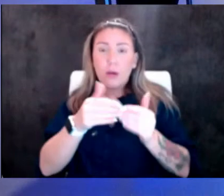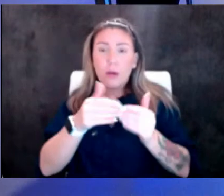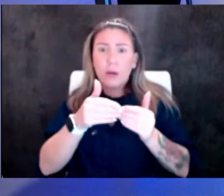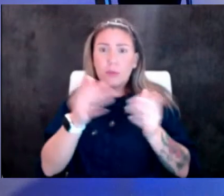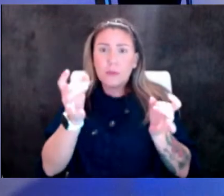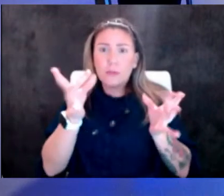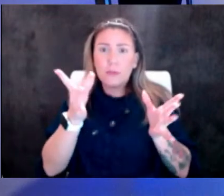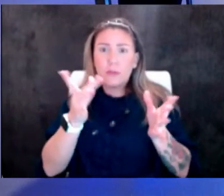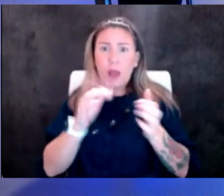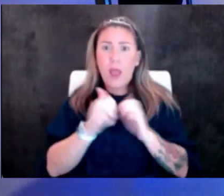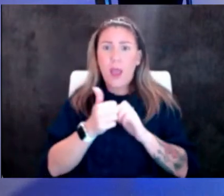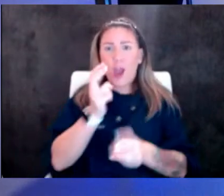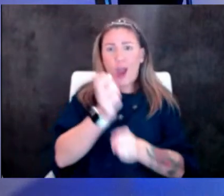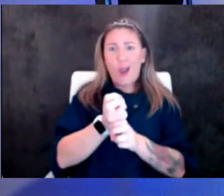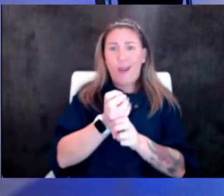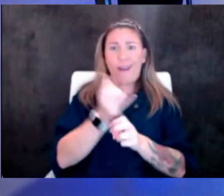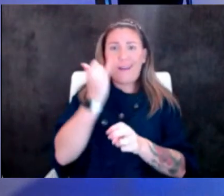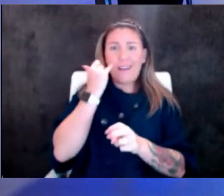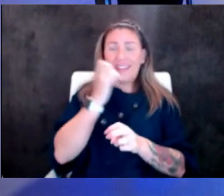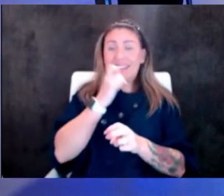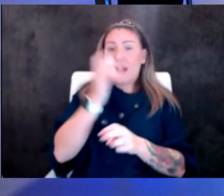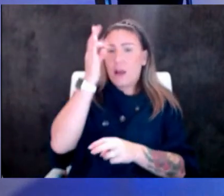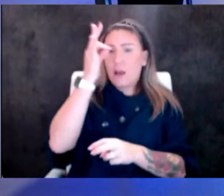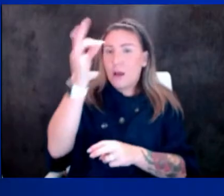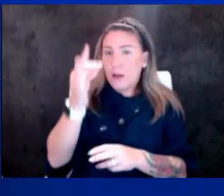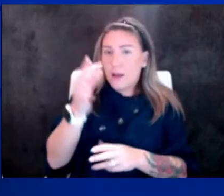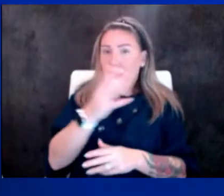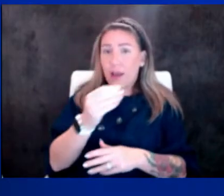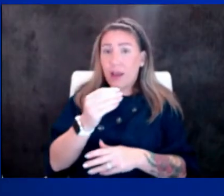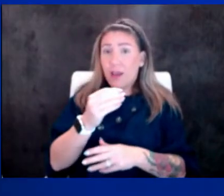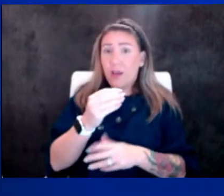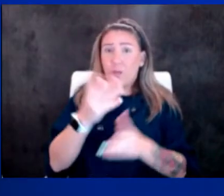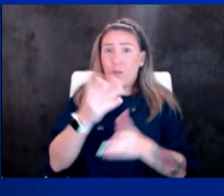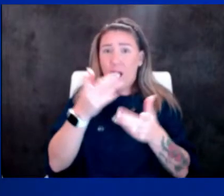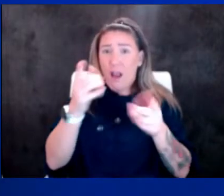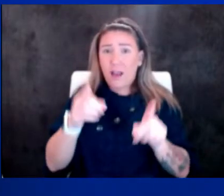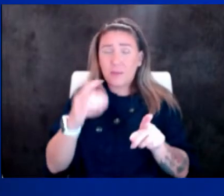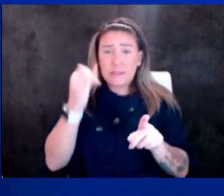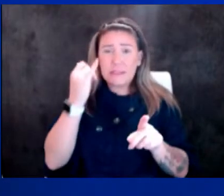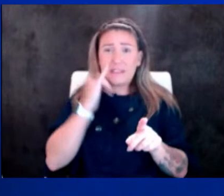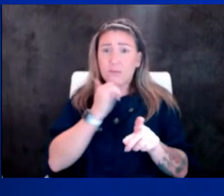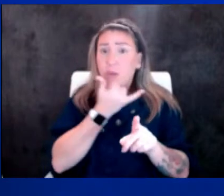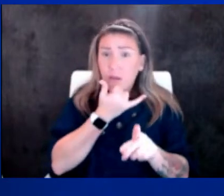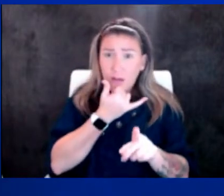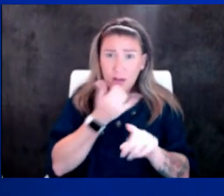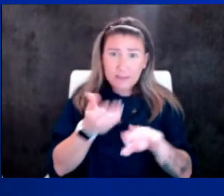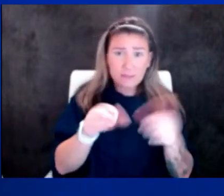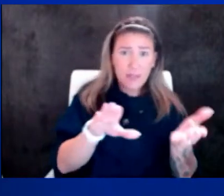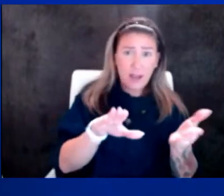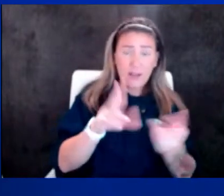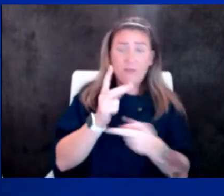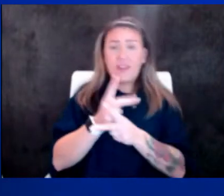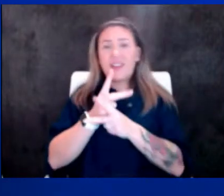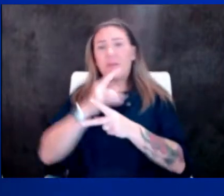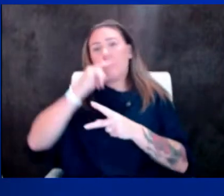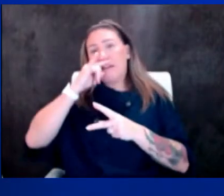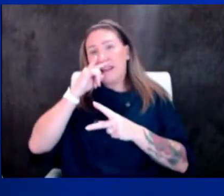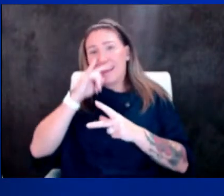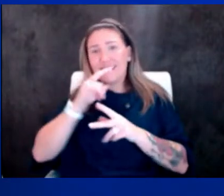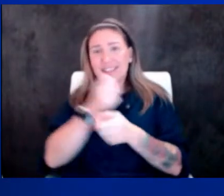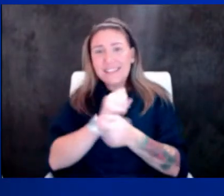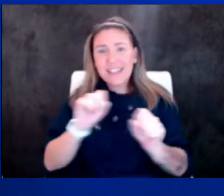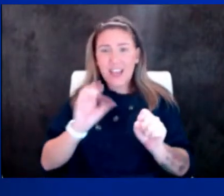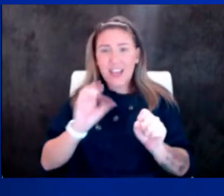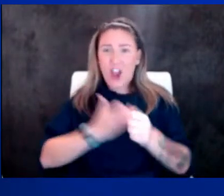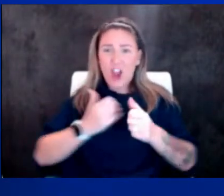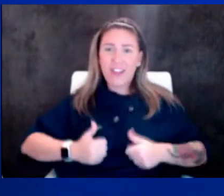hard is it if it's not a near miss and it's real hit? Keeping our children safe, keeping our lives safe, keeping each other